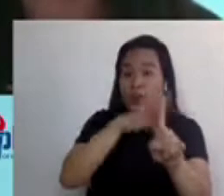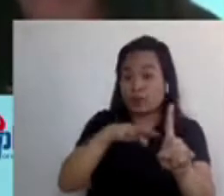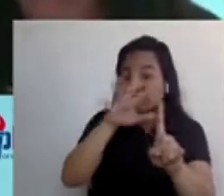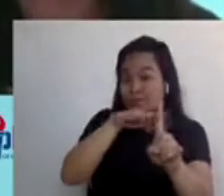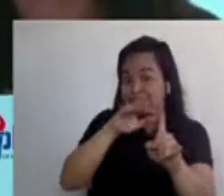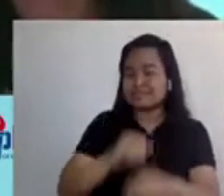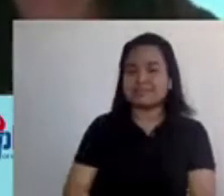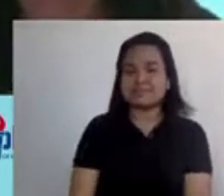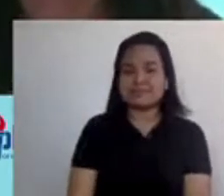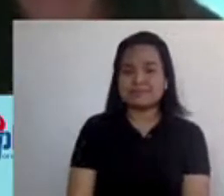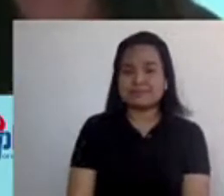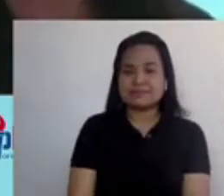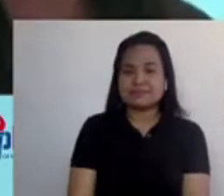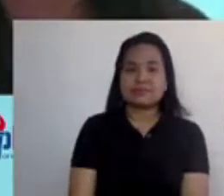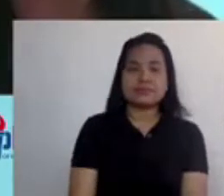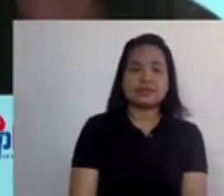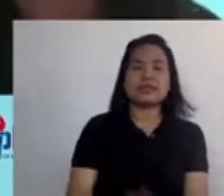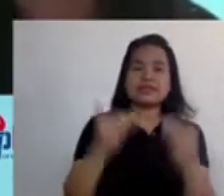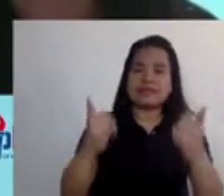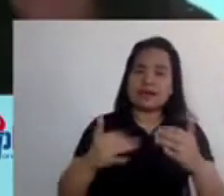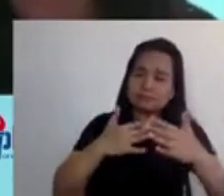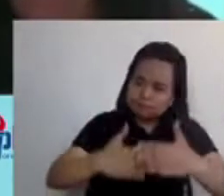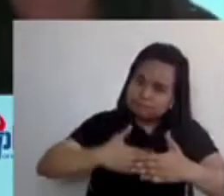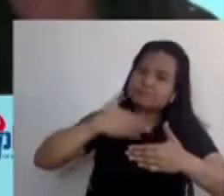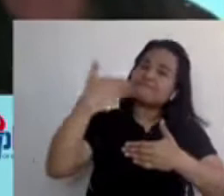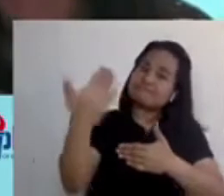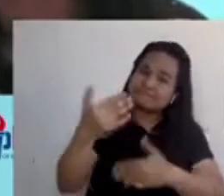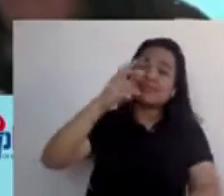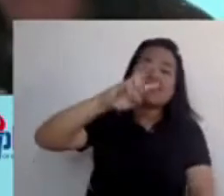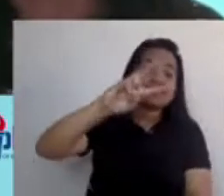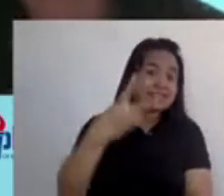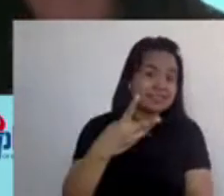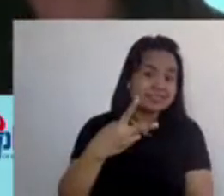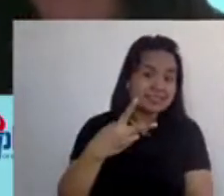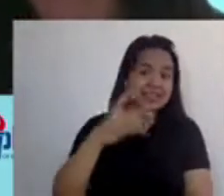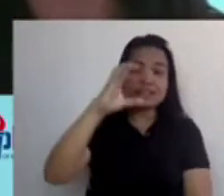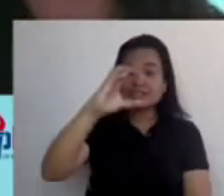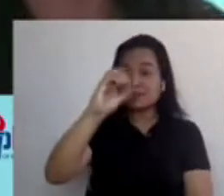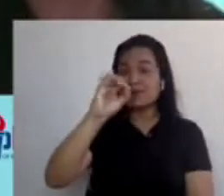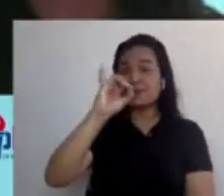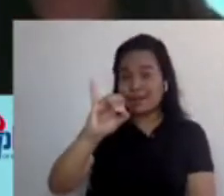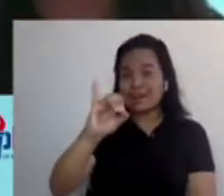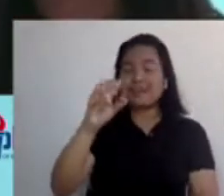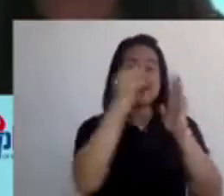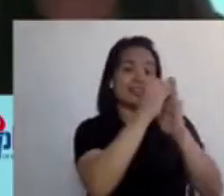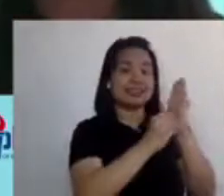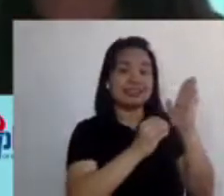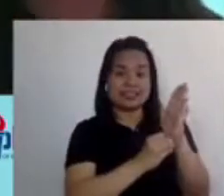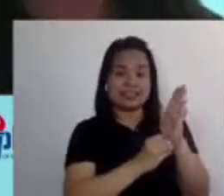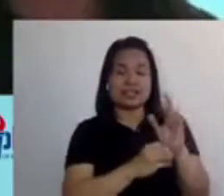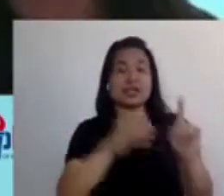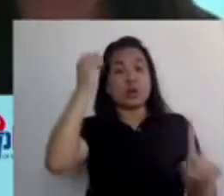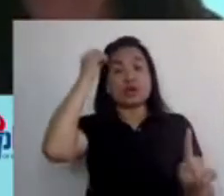Now let's move on to your second COI indicator, which is Objective 3, modeled